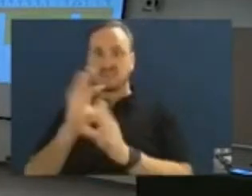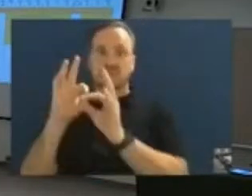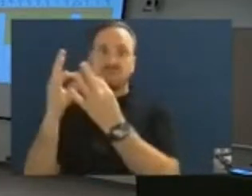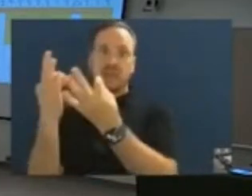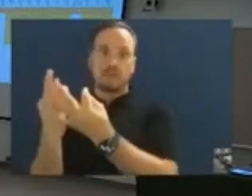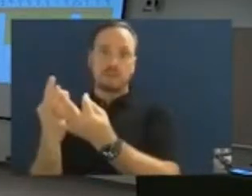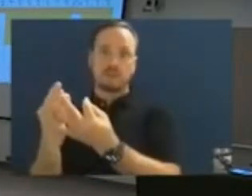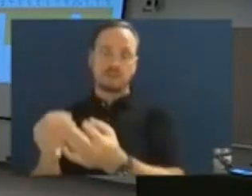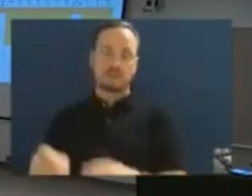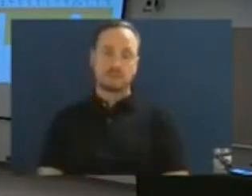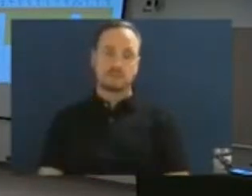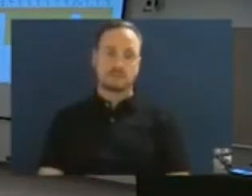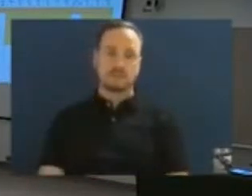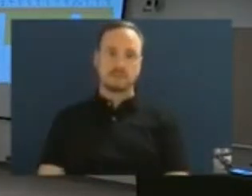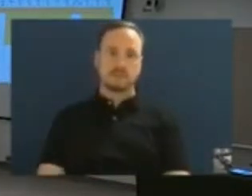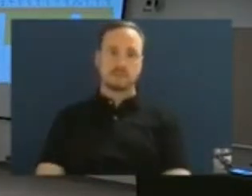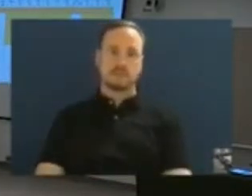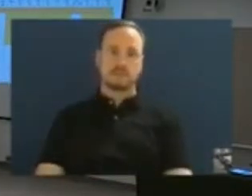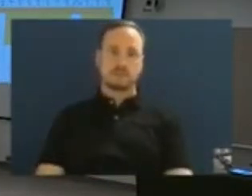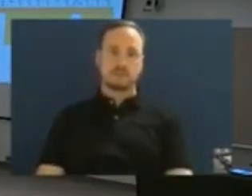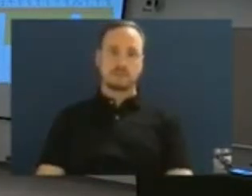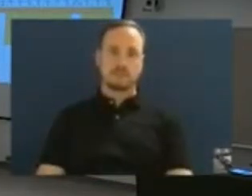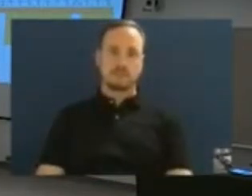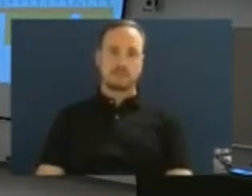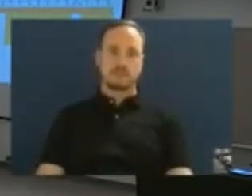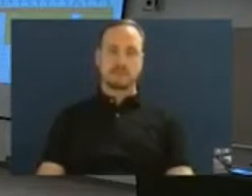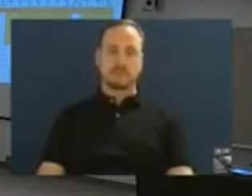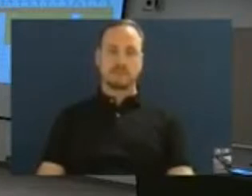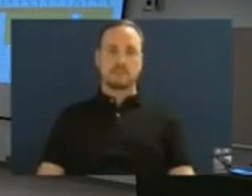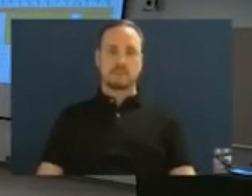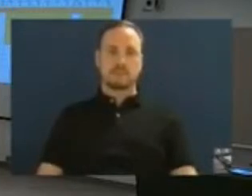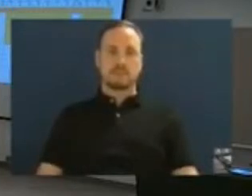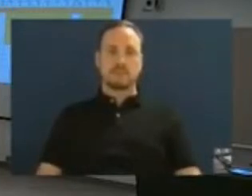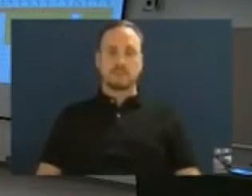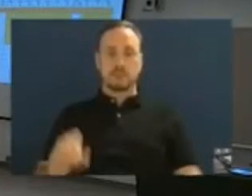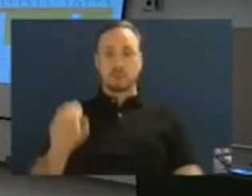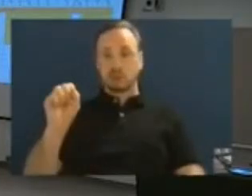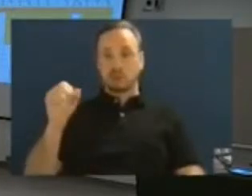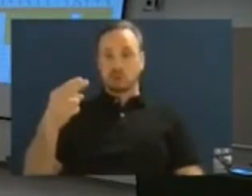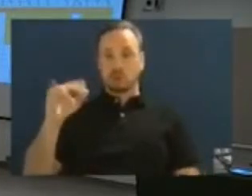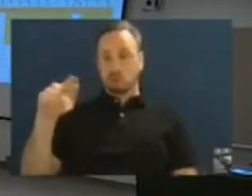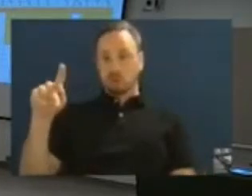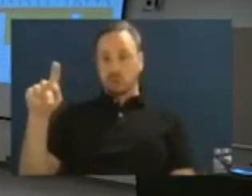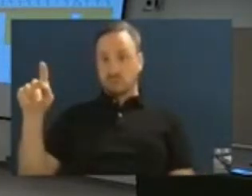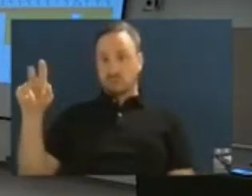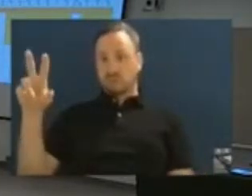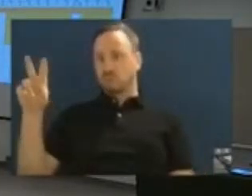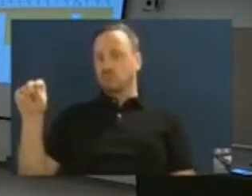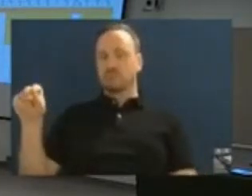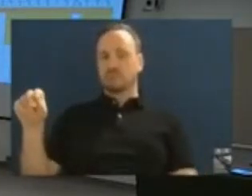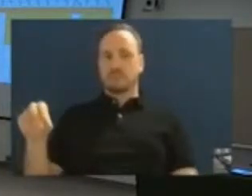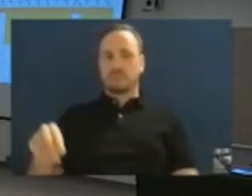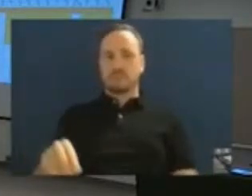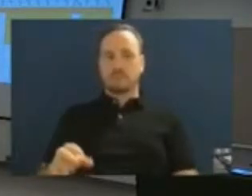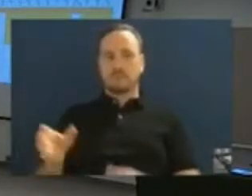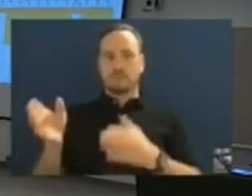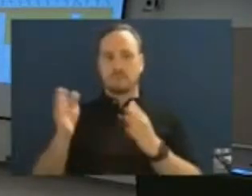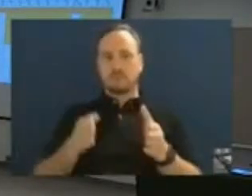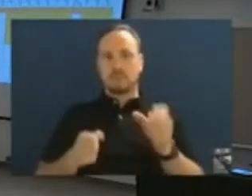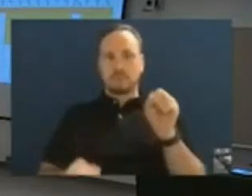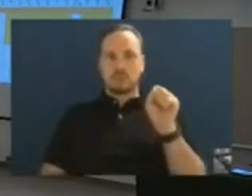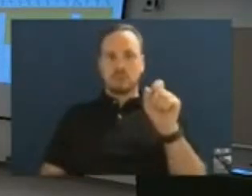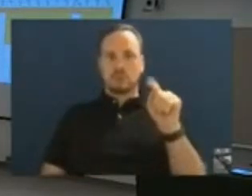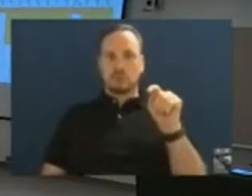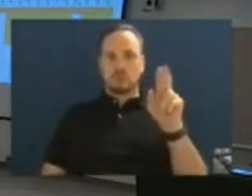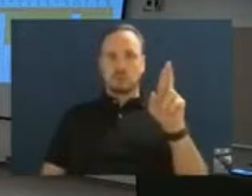Shipp? Any questions? Not at this time. Mr. Strain, do you have any questions at